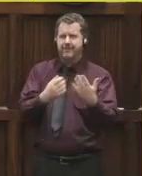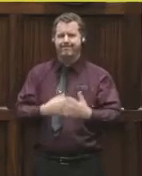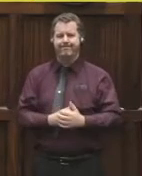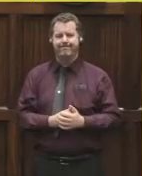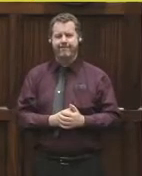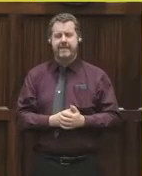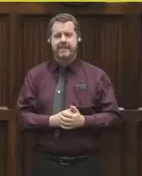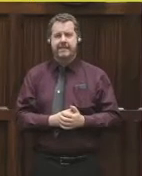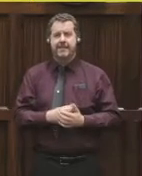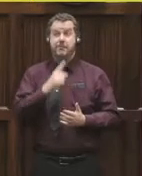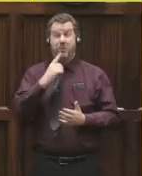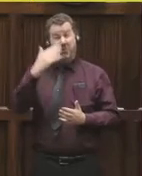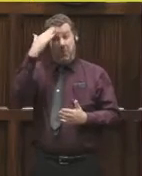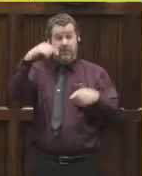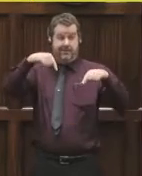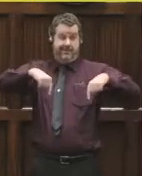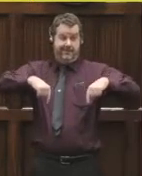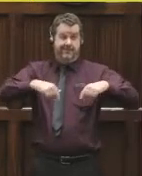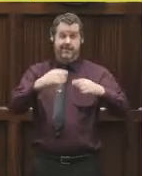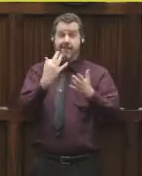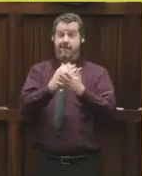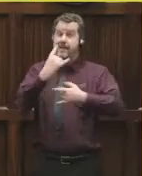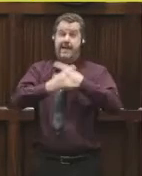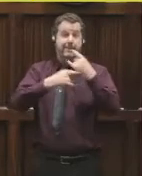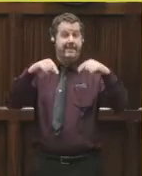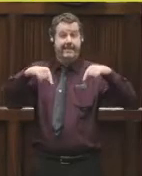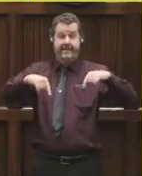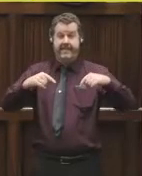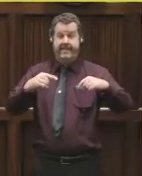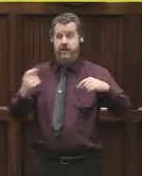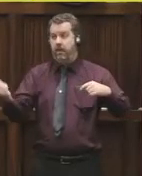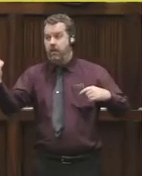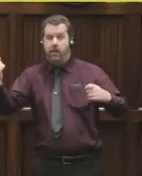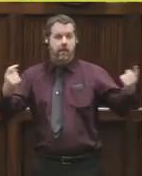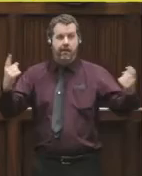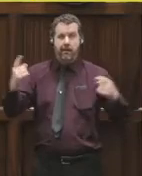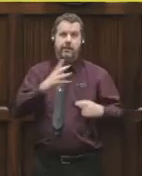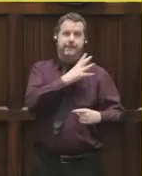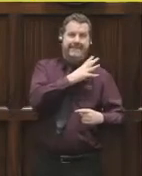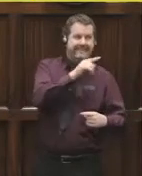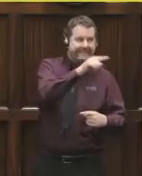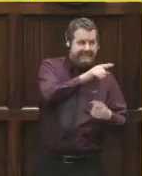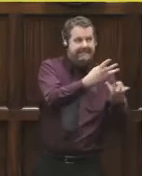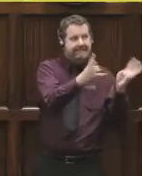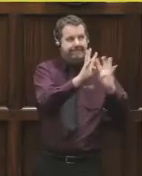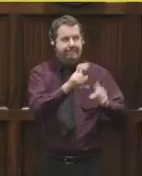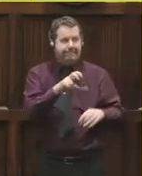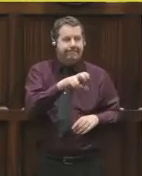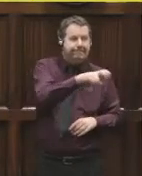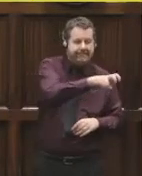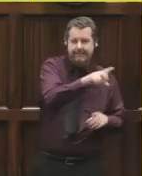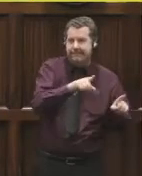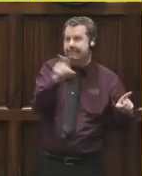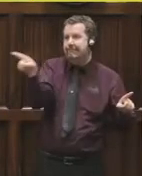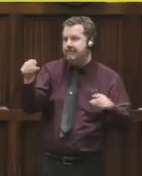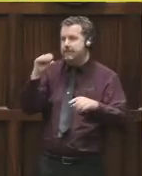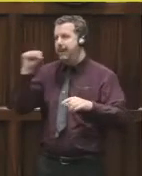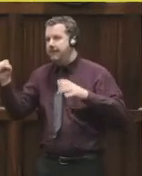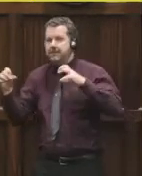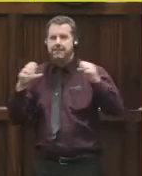as it happens in these houses, that other committees and other demands don't offer all of us the opportunity to